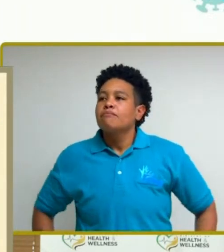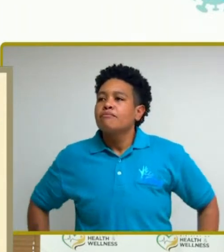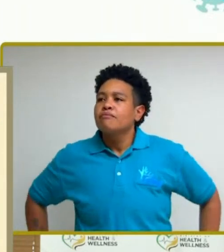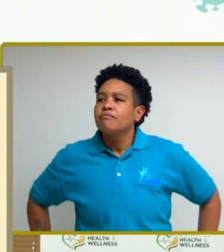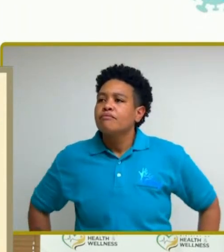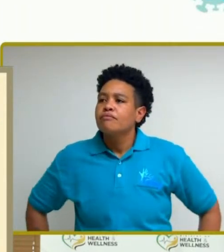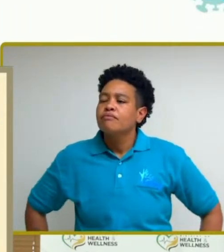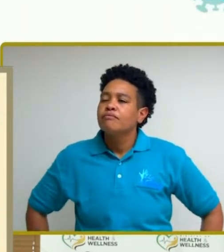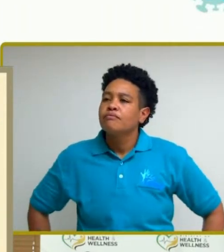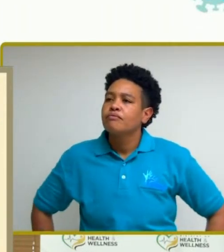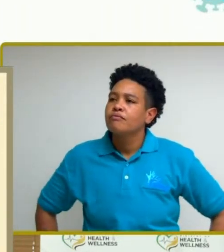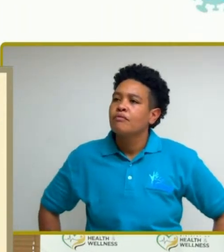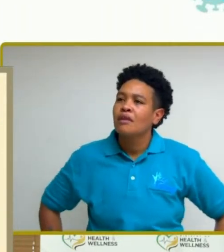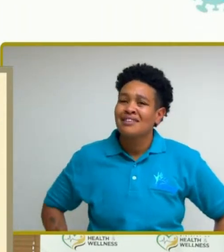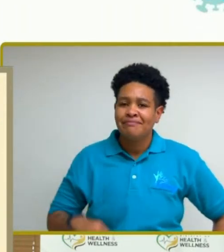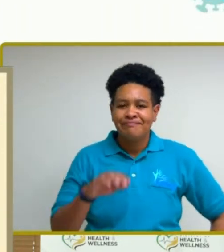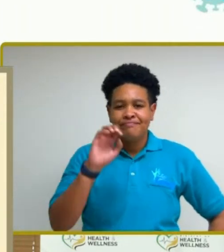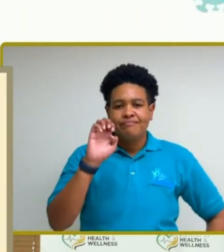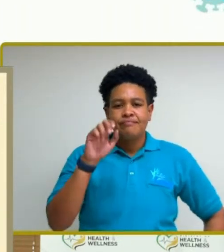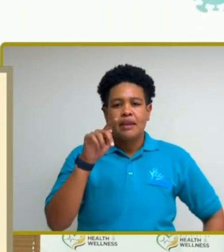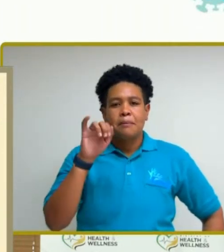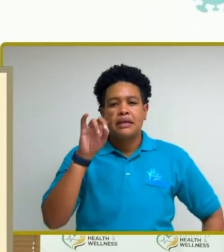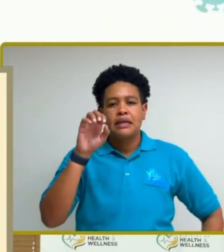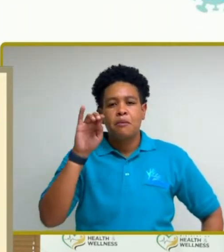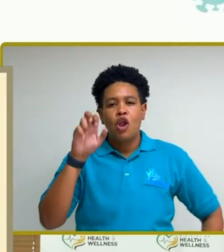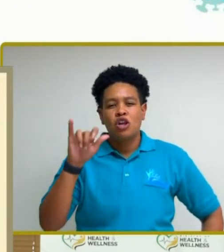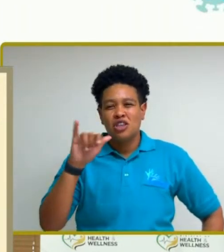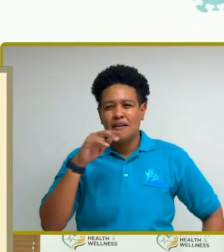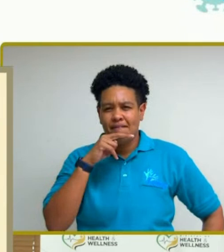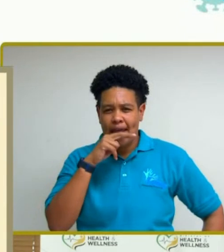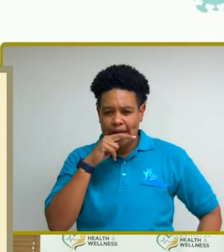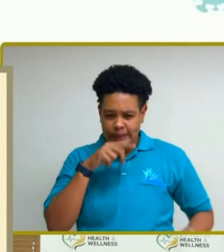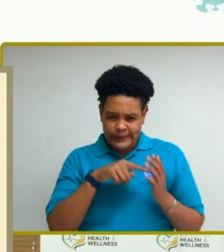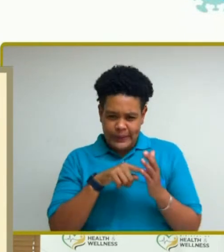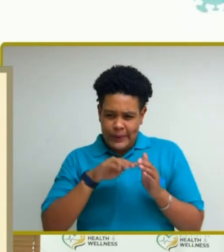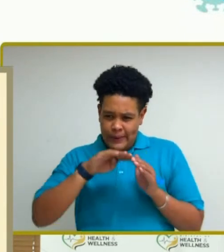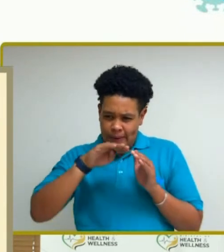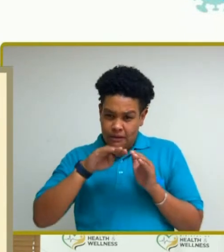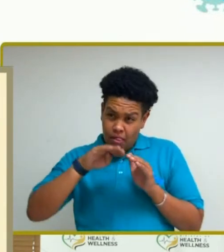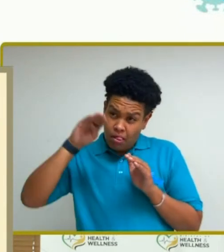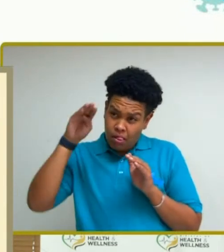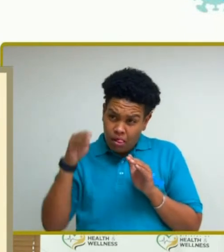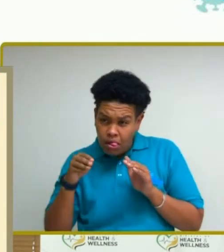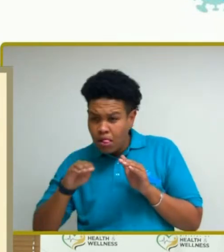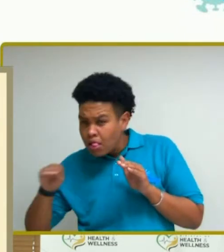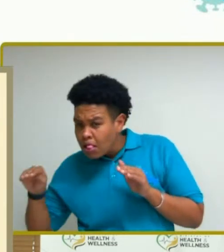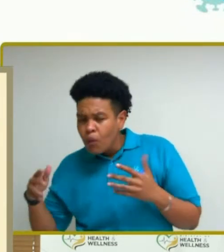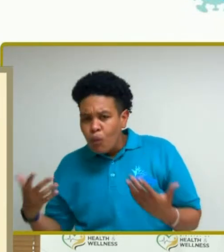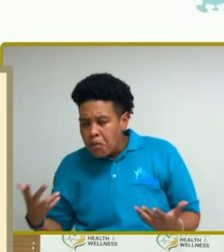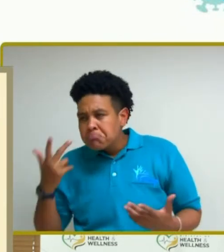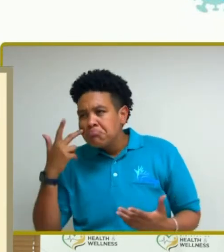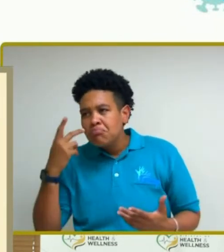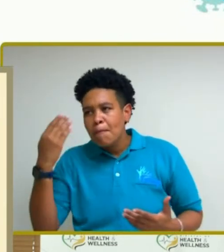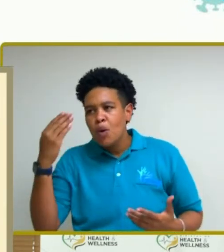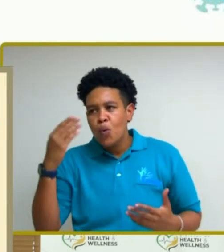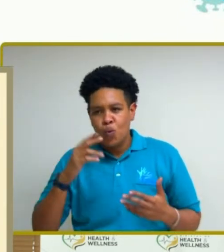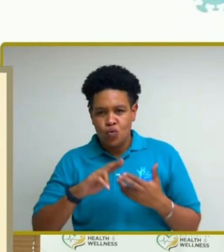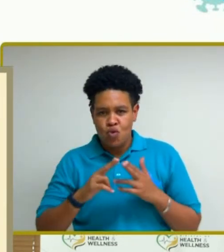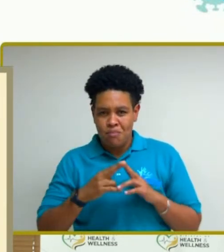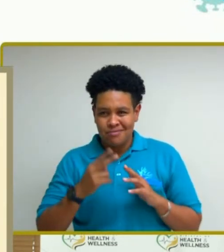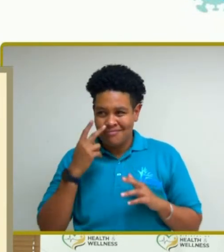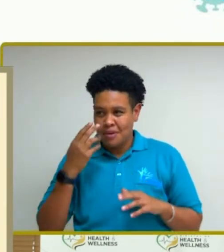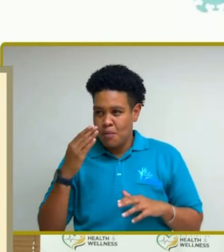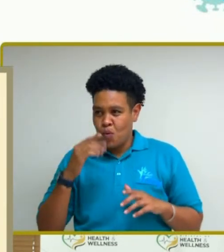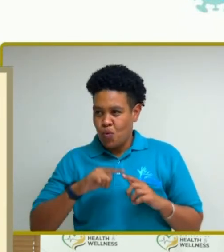This is what our epidemiological curve looks like in blue, where we will see that the 8th of March,